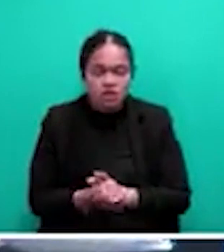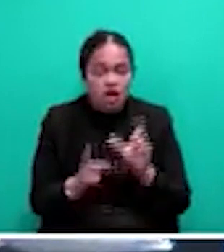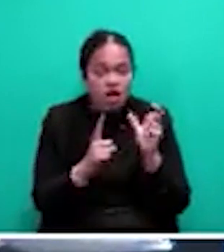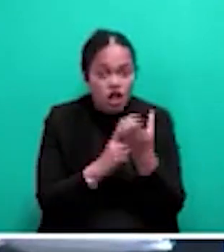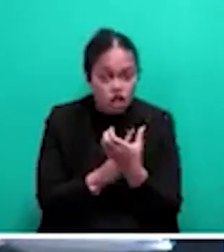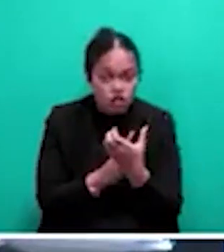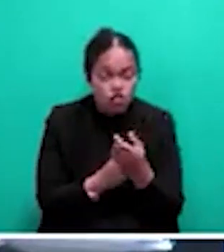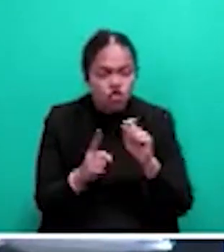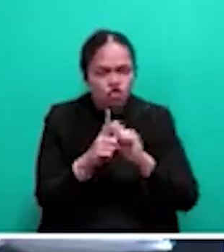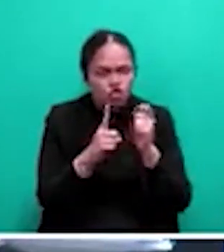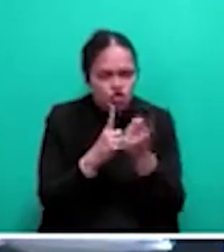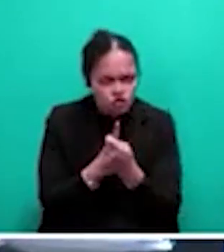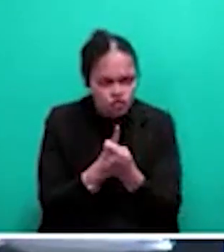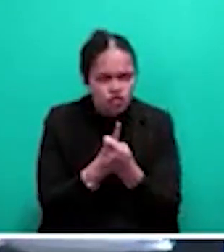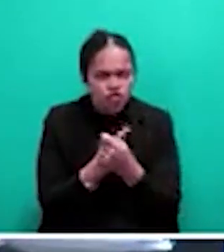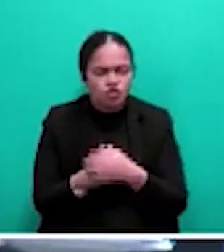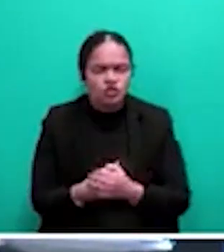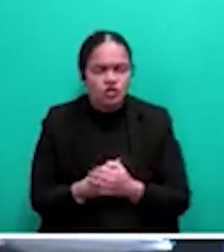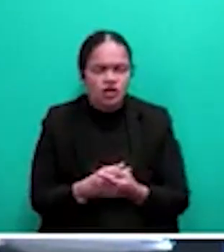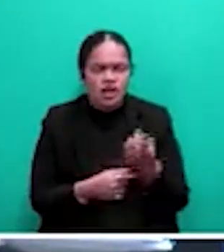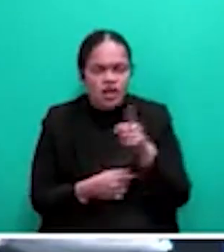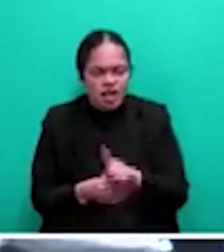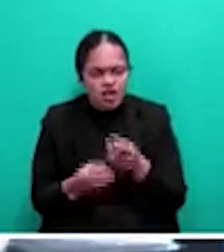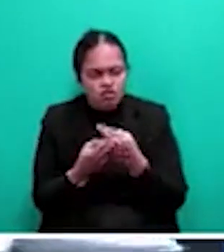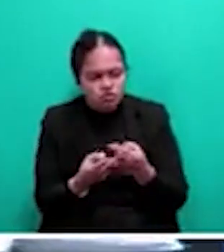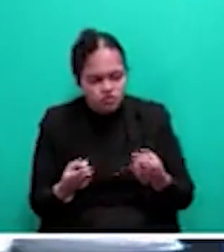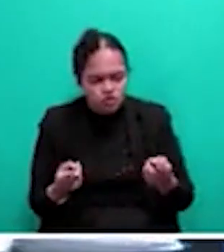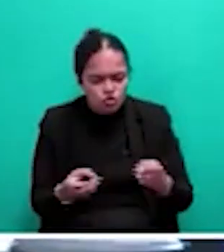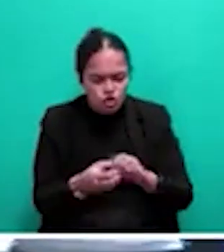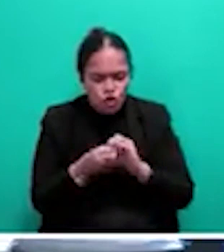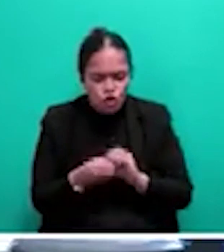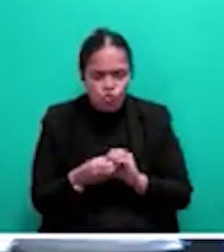culture, traditional heritage and resource ownership,